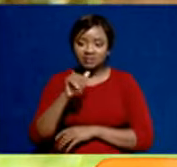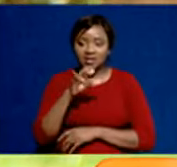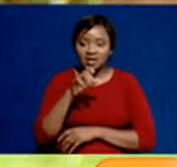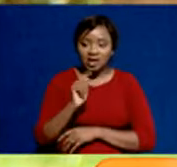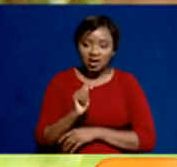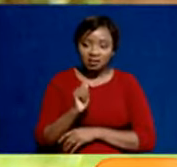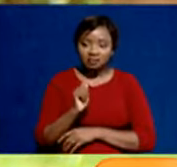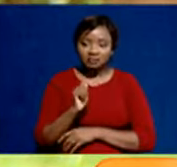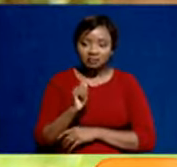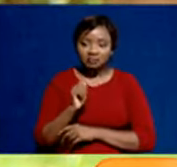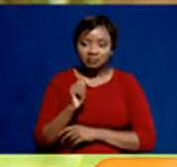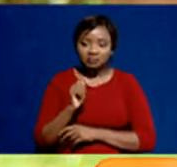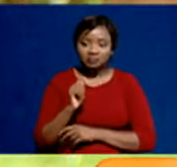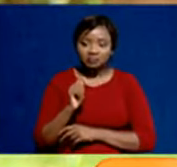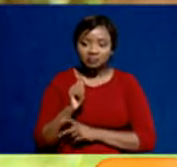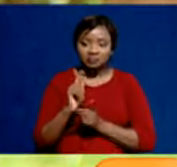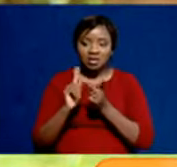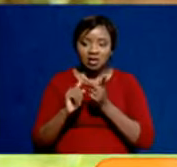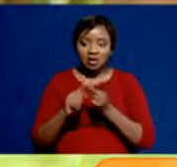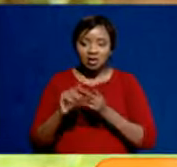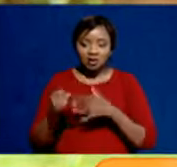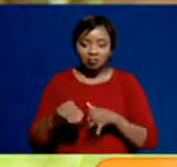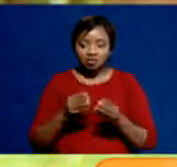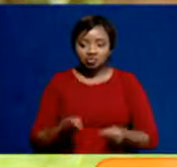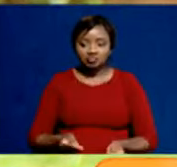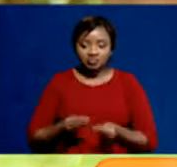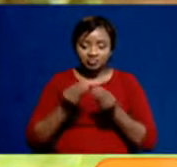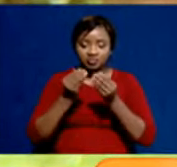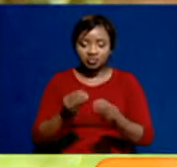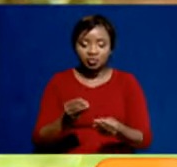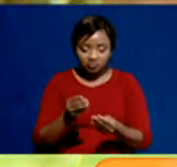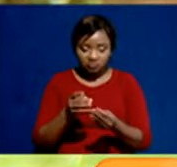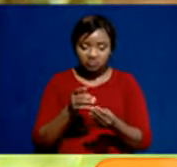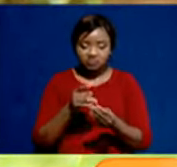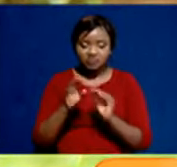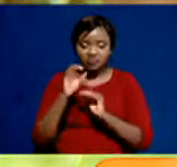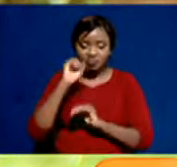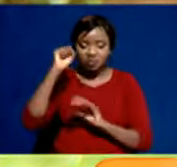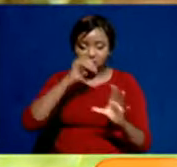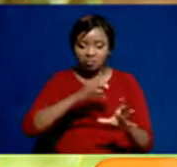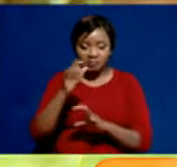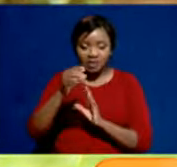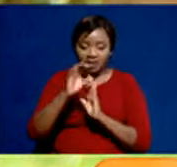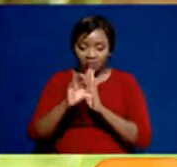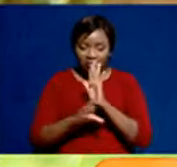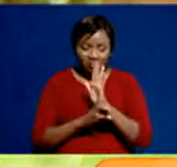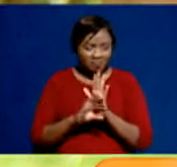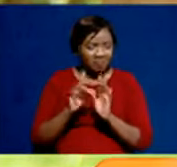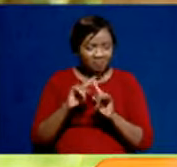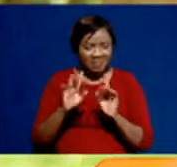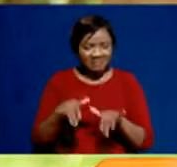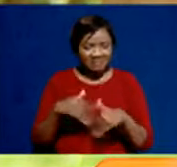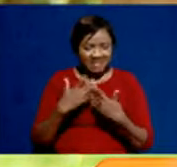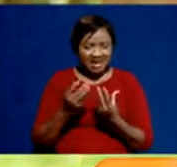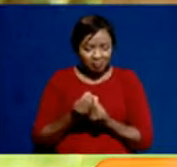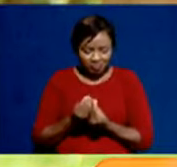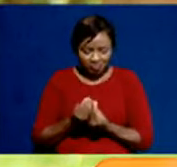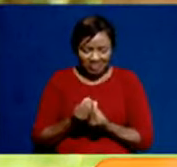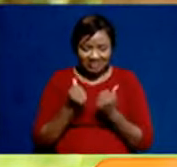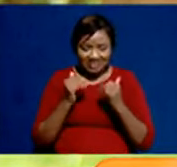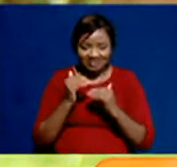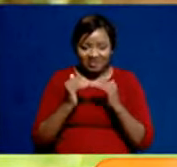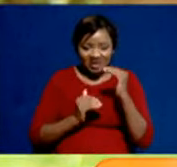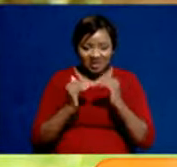to political parties in the Constitution. How do you address impunity